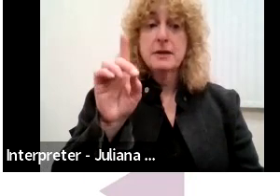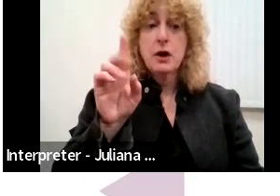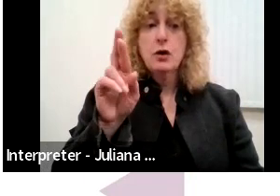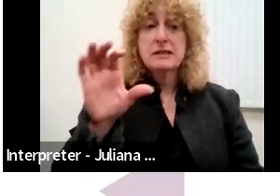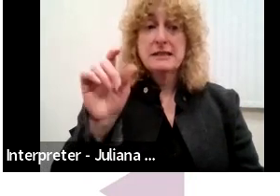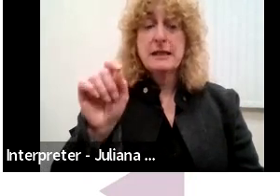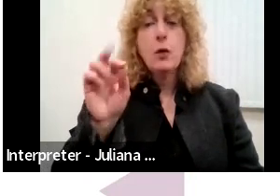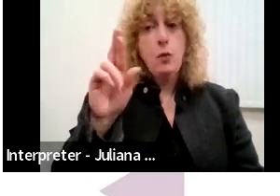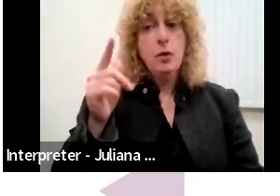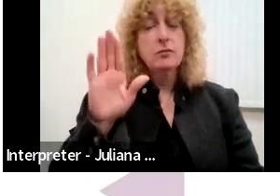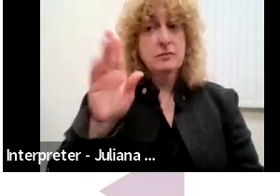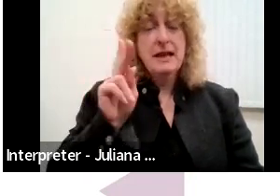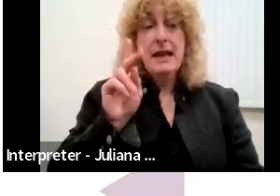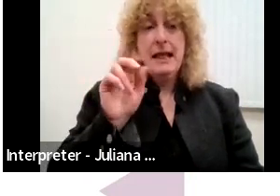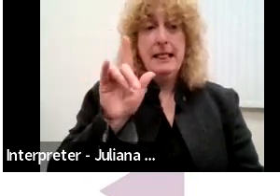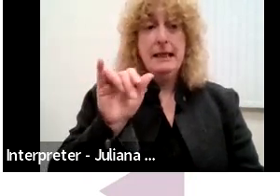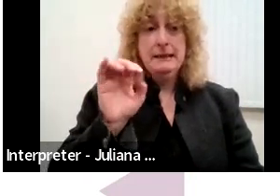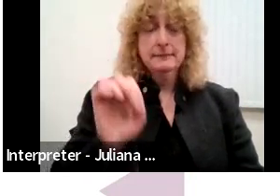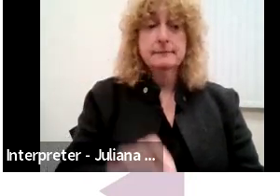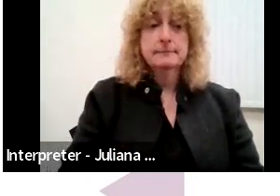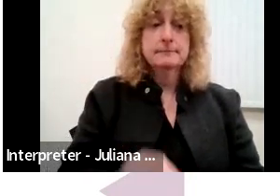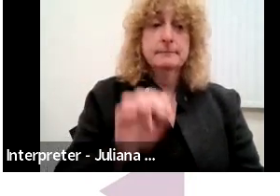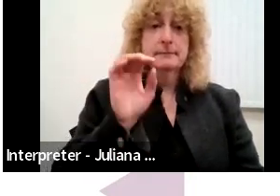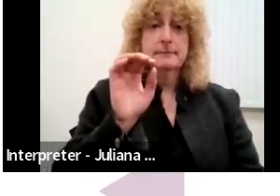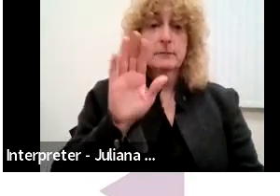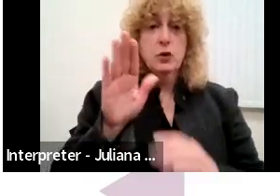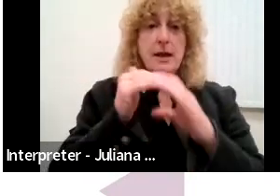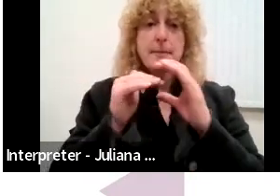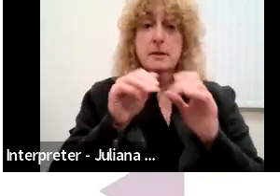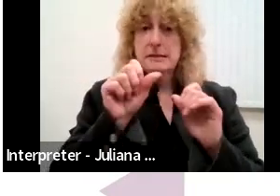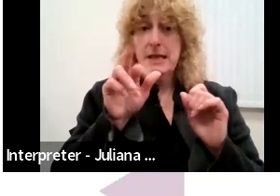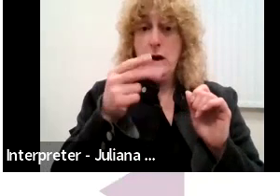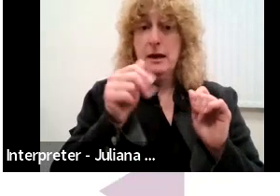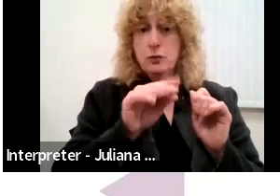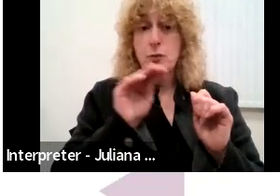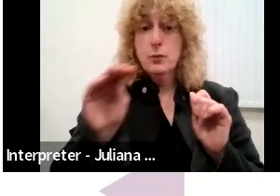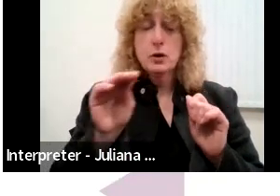KELLIE@mymdrc.org. Sarah, can you put that in the chat as well? Yep.